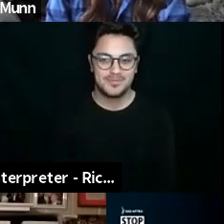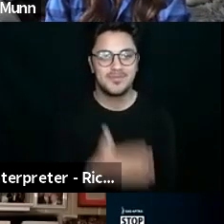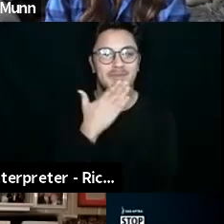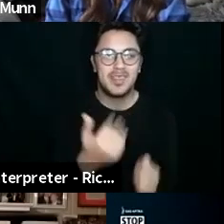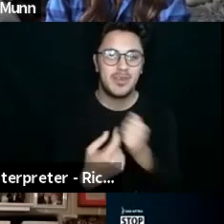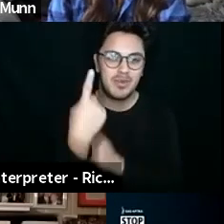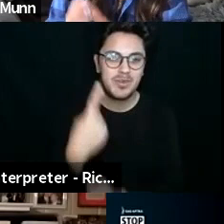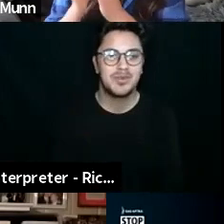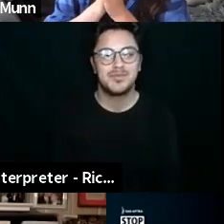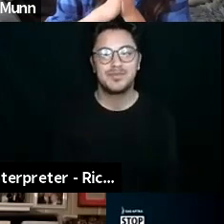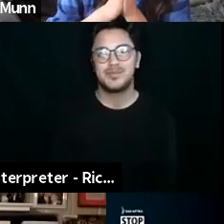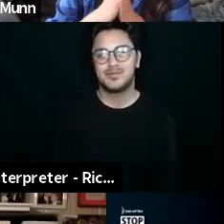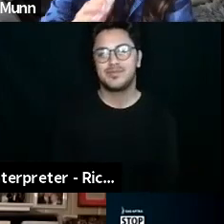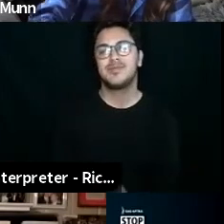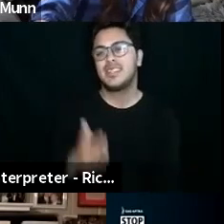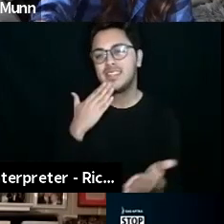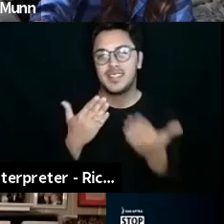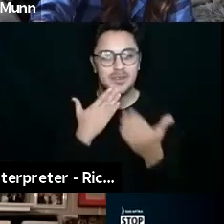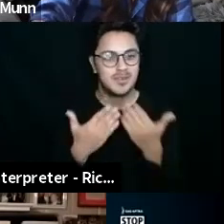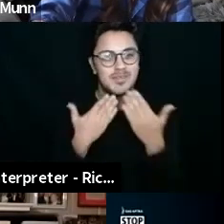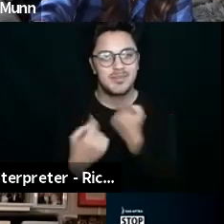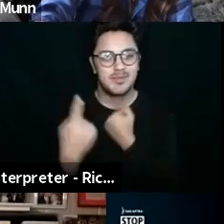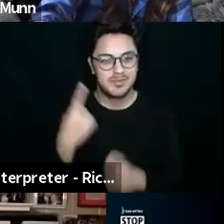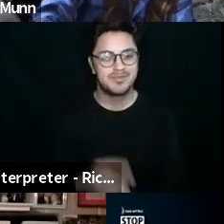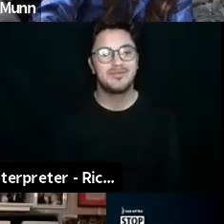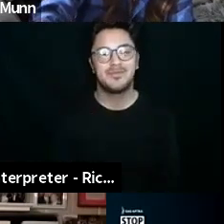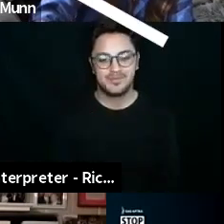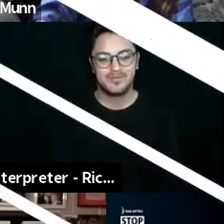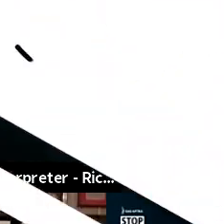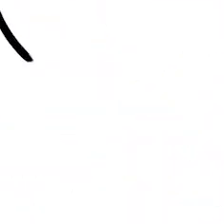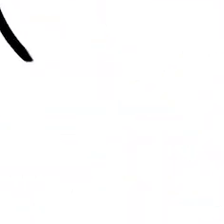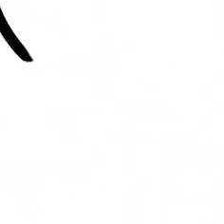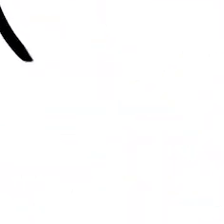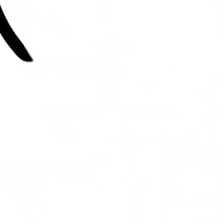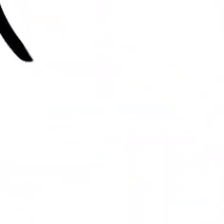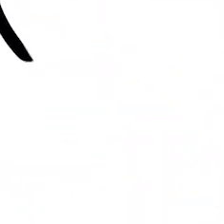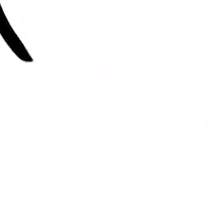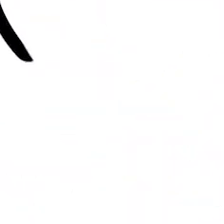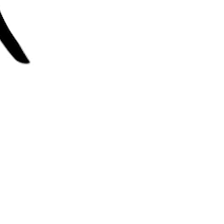everybody. Thank you, guys. Thank you so much. Thanks all. Thank you, everyone. Cheers.